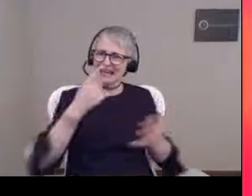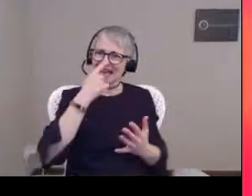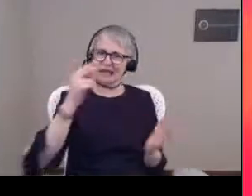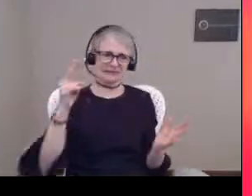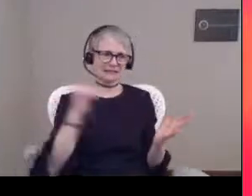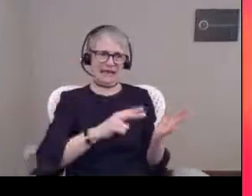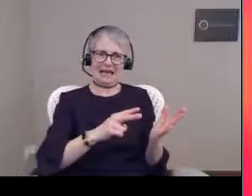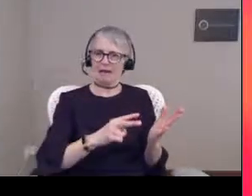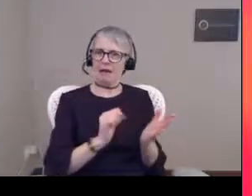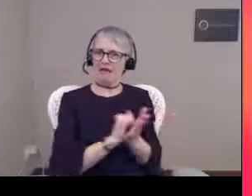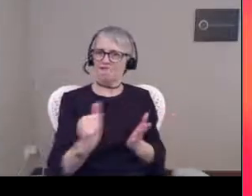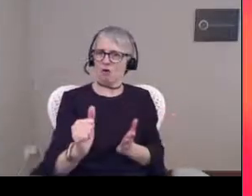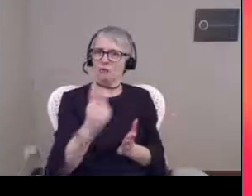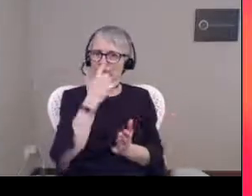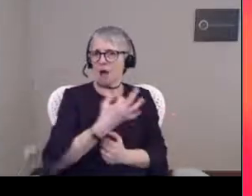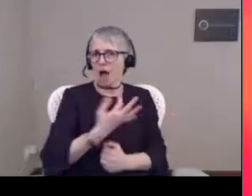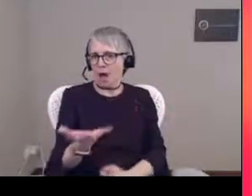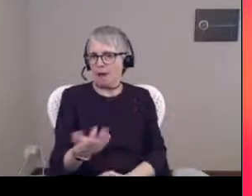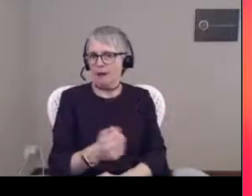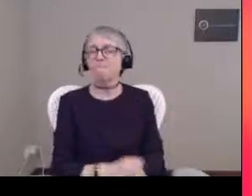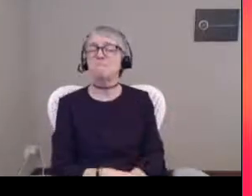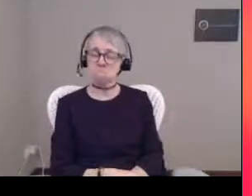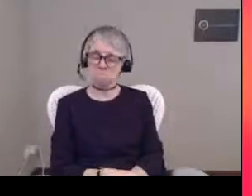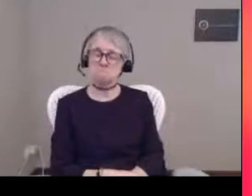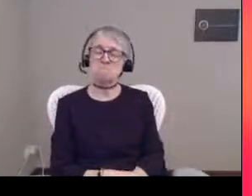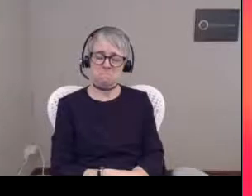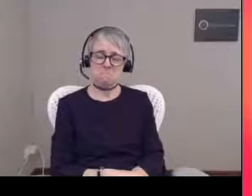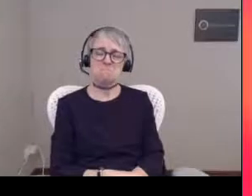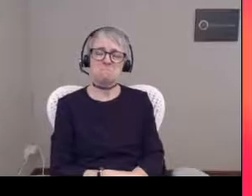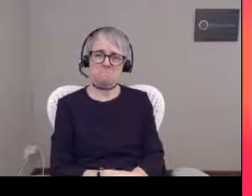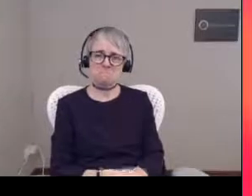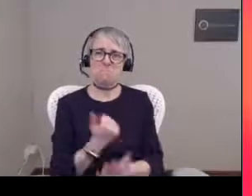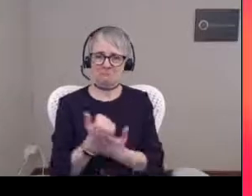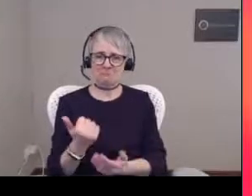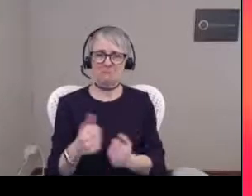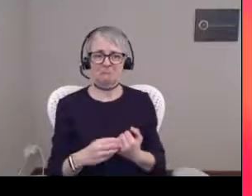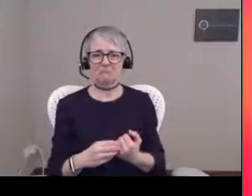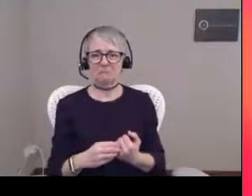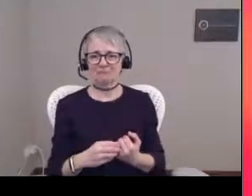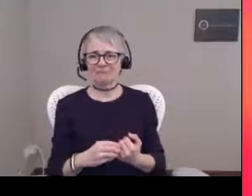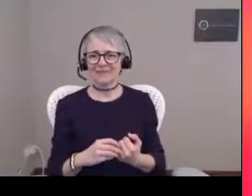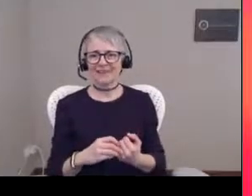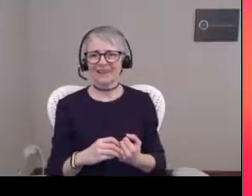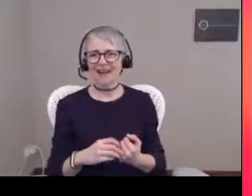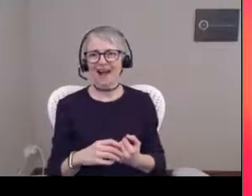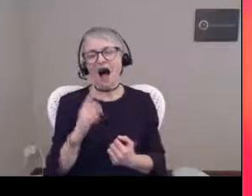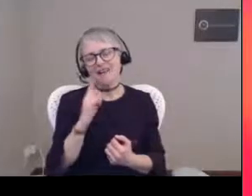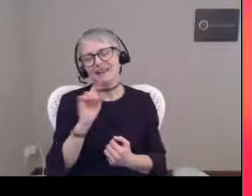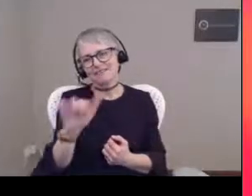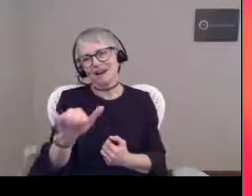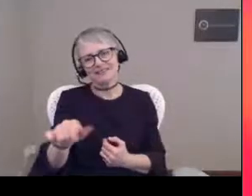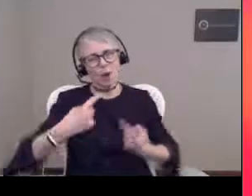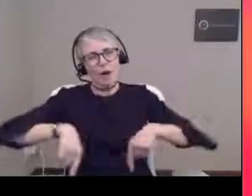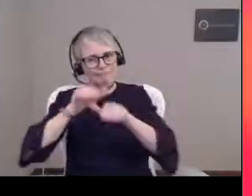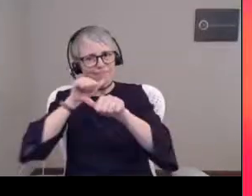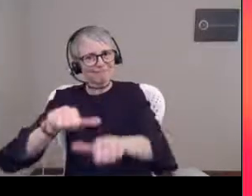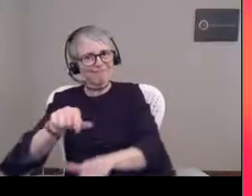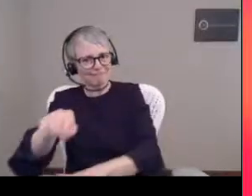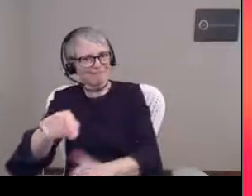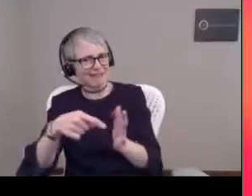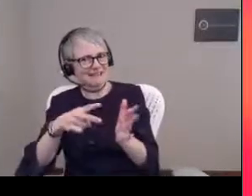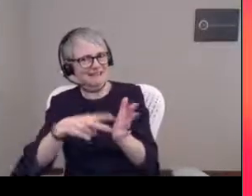can apply. Yeah, great. And we're really keen on you because of that. I mean, some organisations assume that